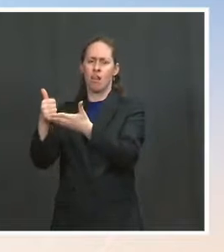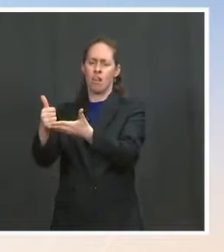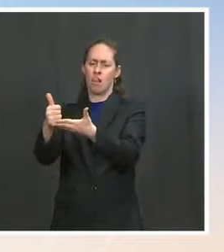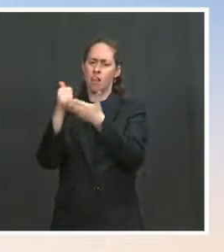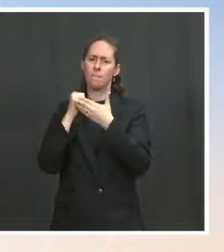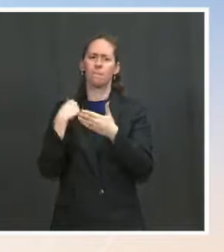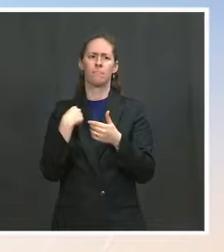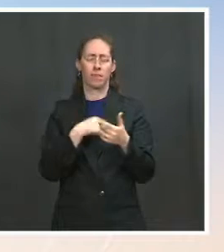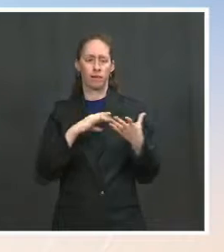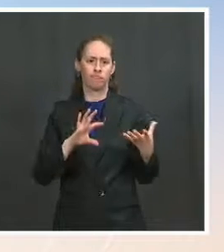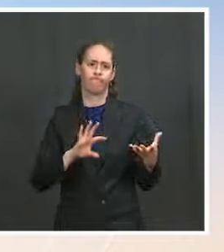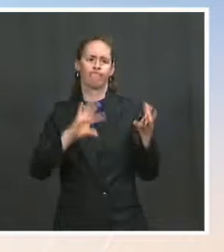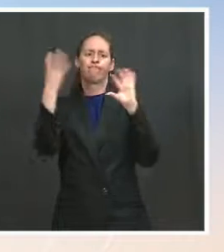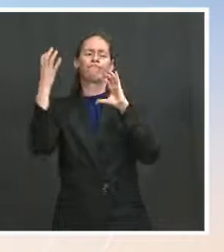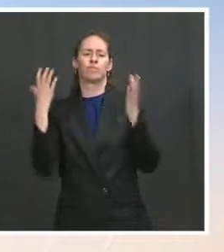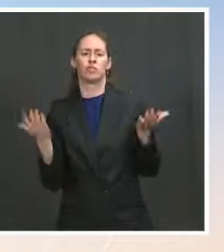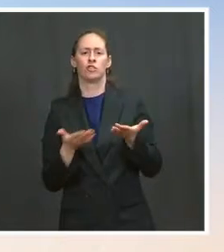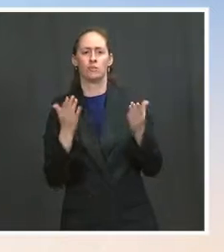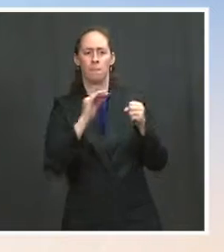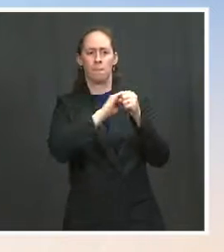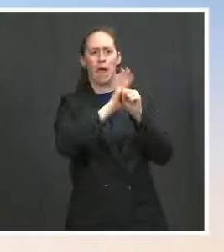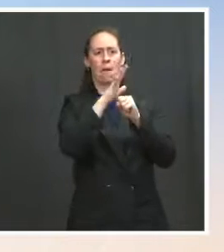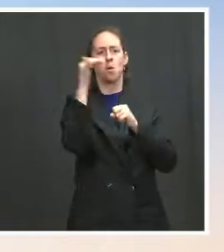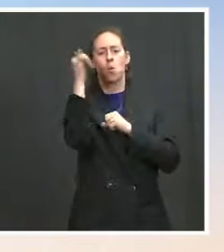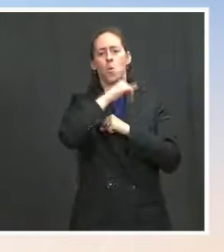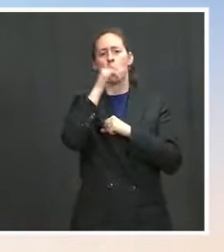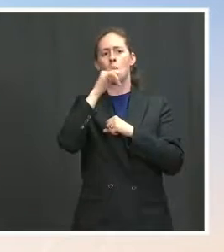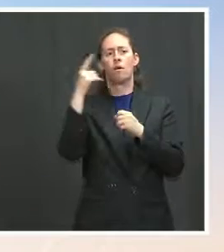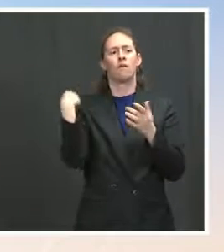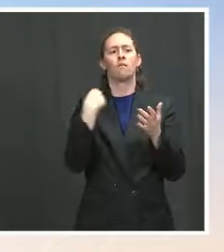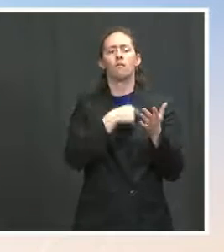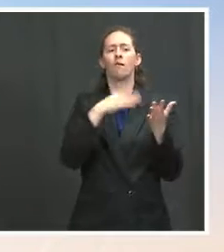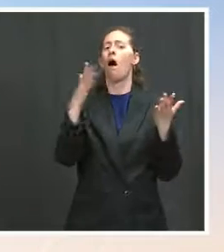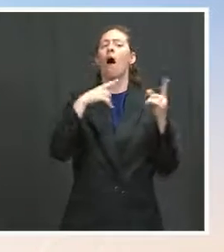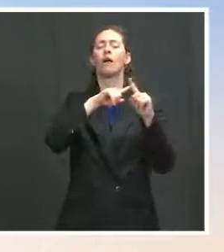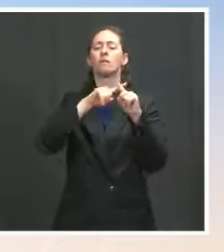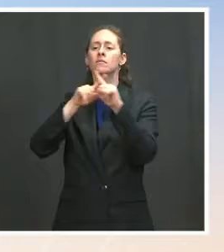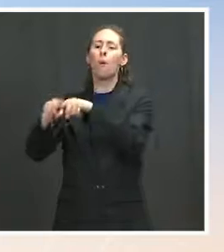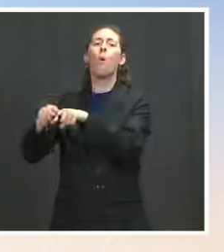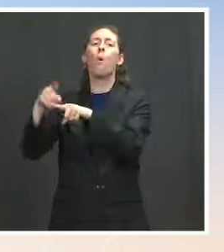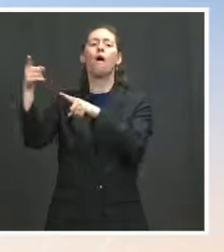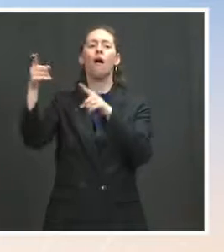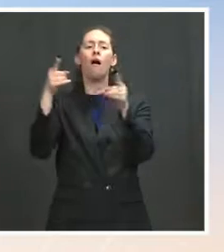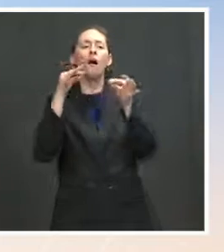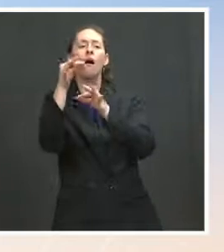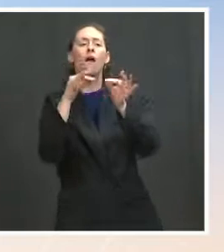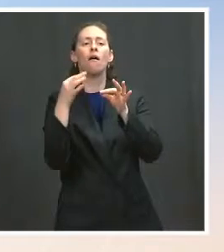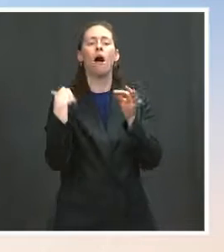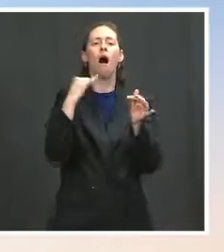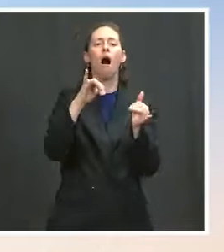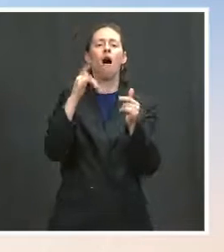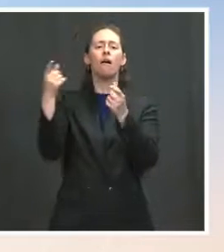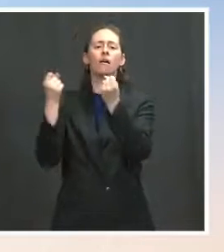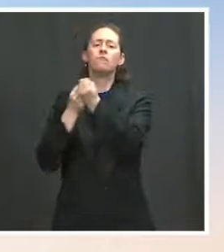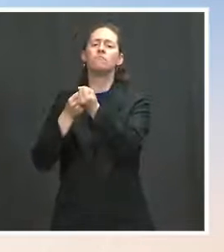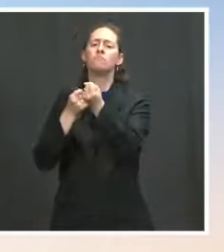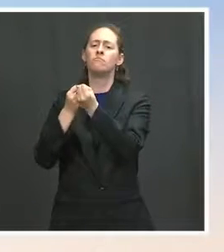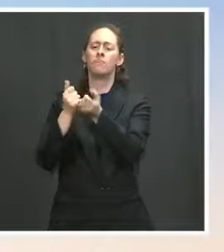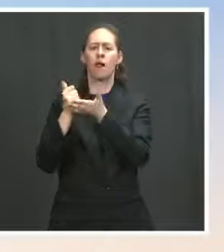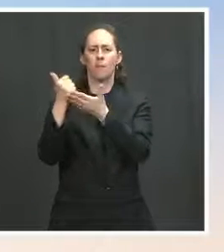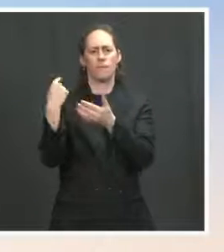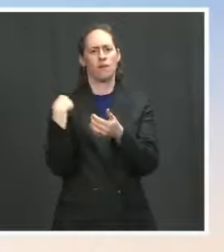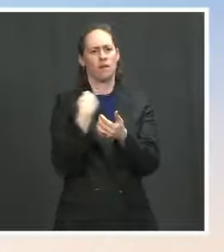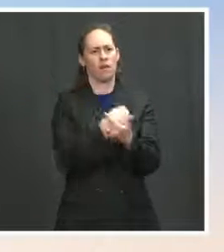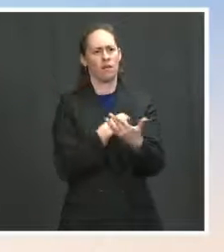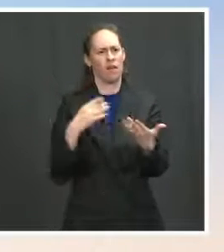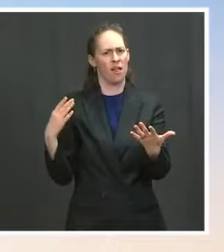a voice to the public throughout the course of this pandemic. And again, I would reiterate, a lot of these emails are from 17 months ago